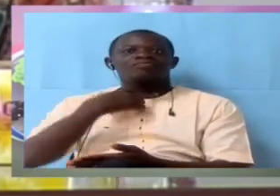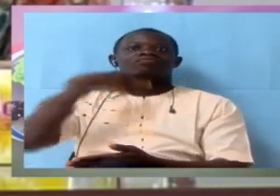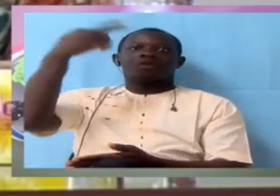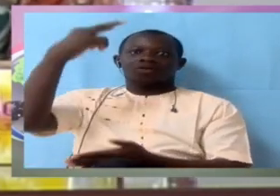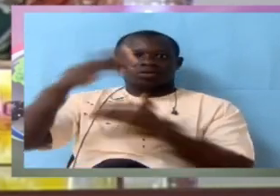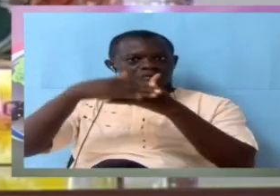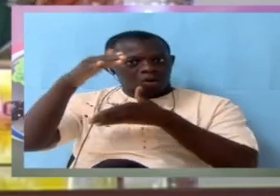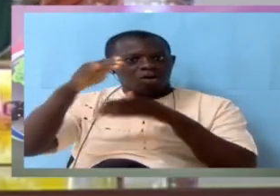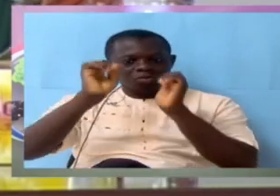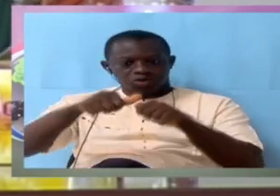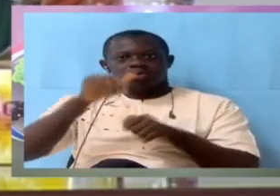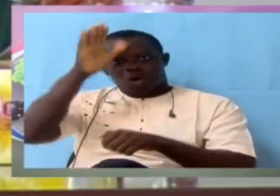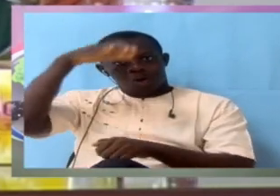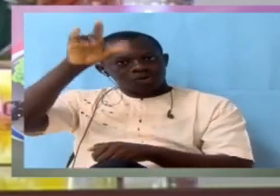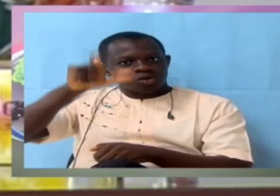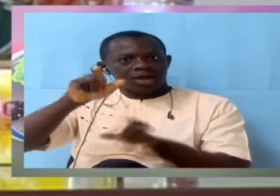statements.